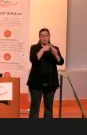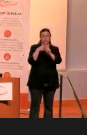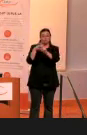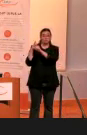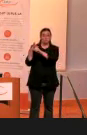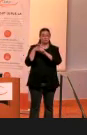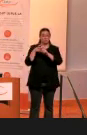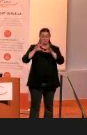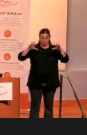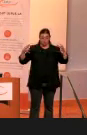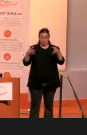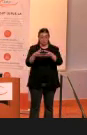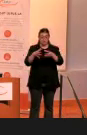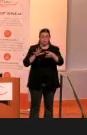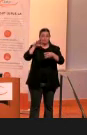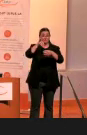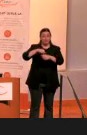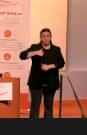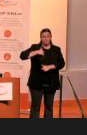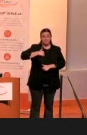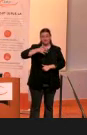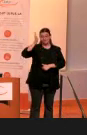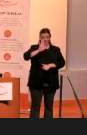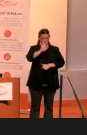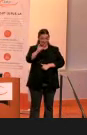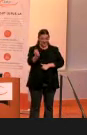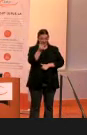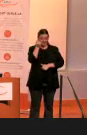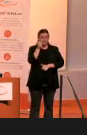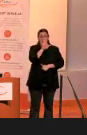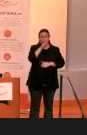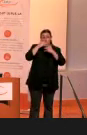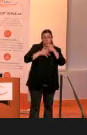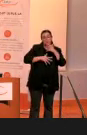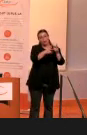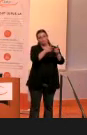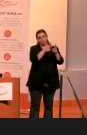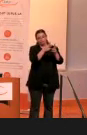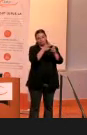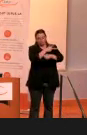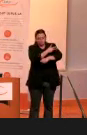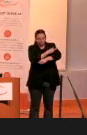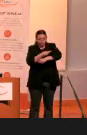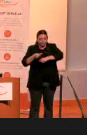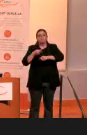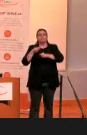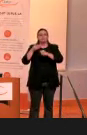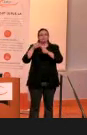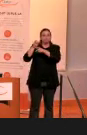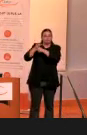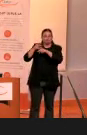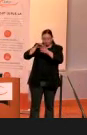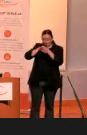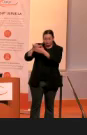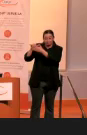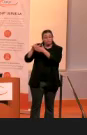military, inducted into the military in the 1990s, had blood drawn. And a certain number of these people developed lupus over